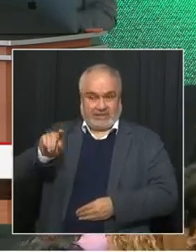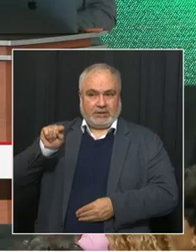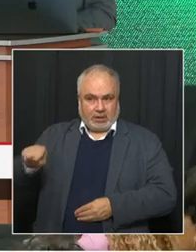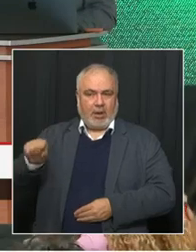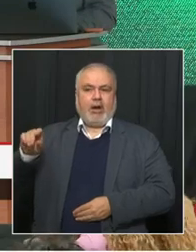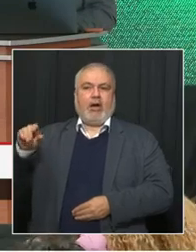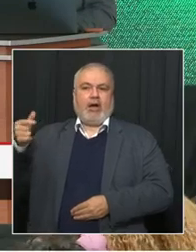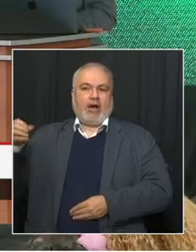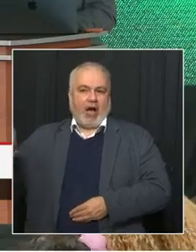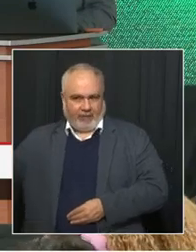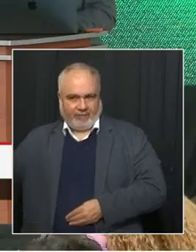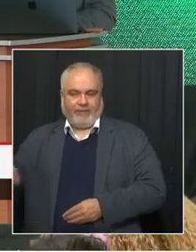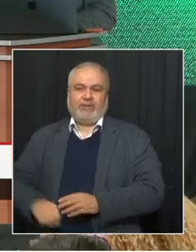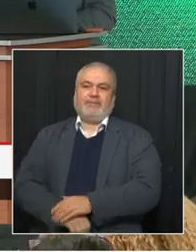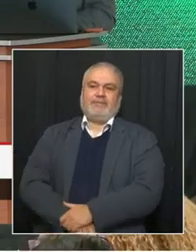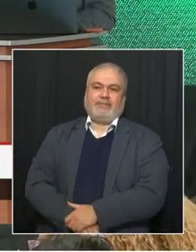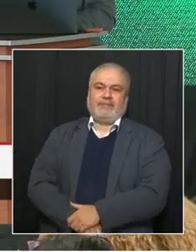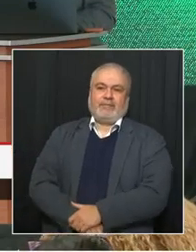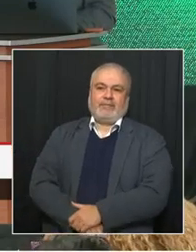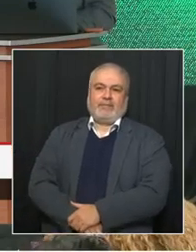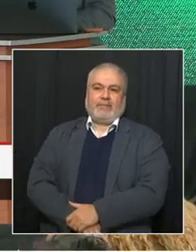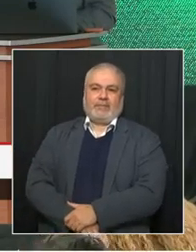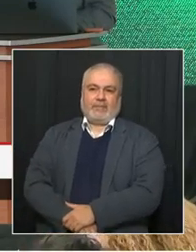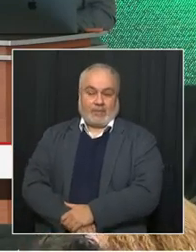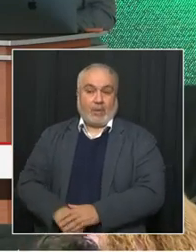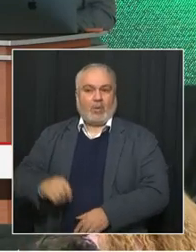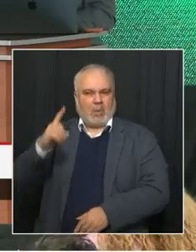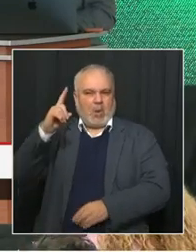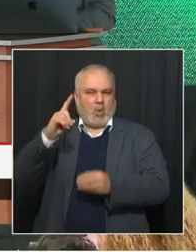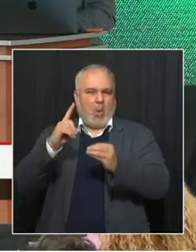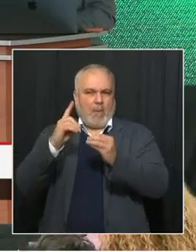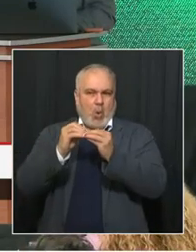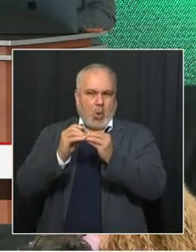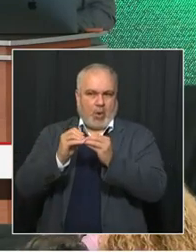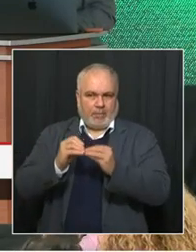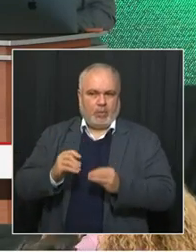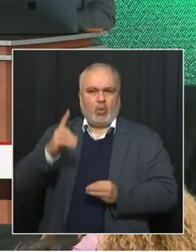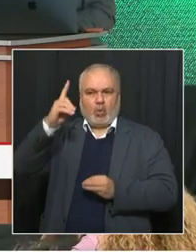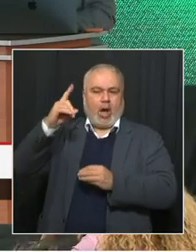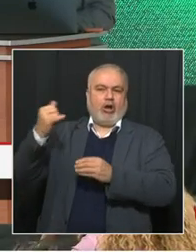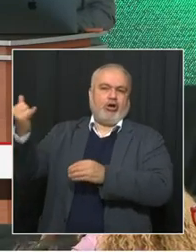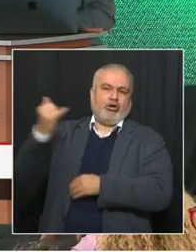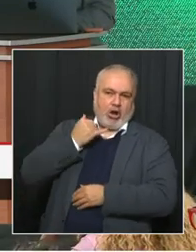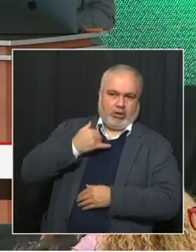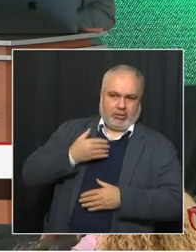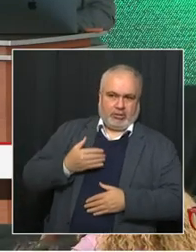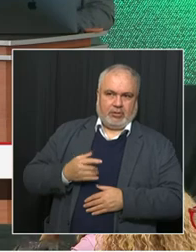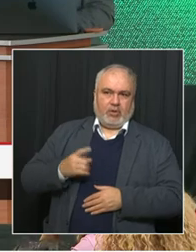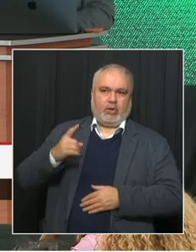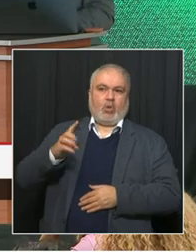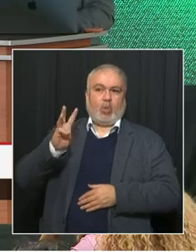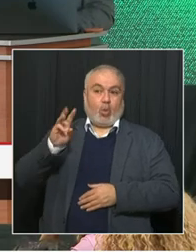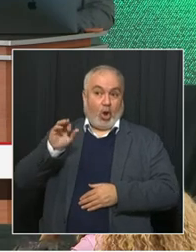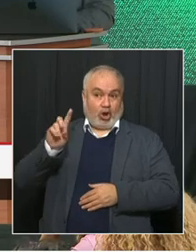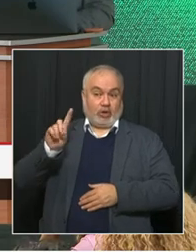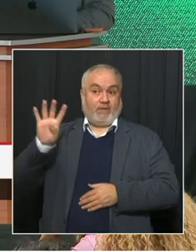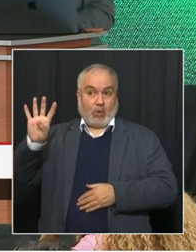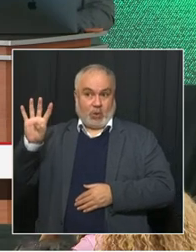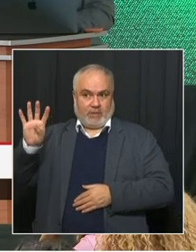final call, a question from a caller. Miss Dorothy in Ward 4, we've got the line open. We can hear you.